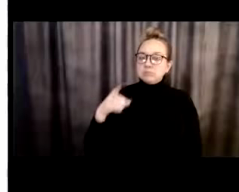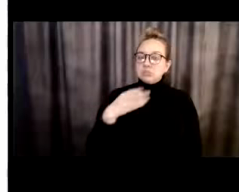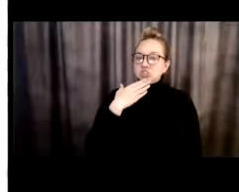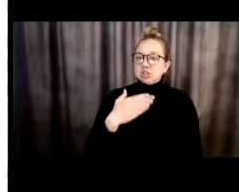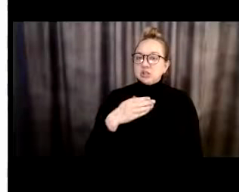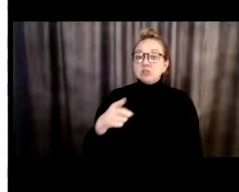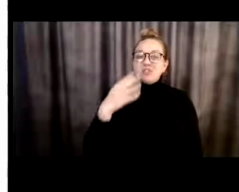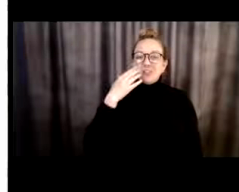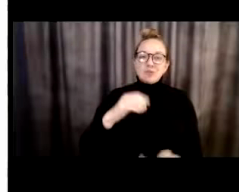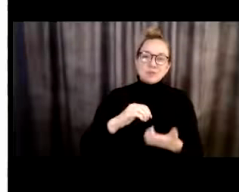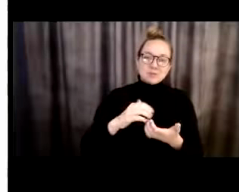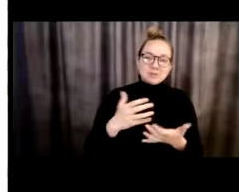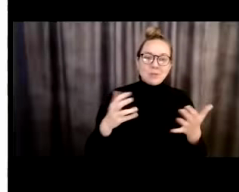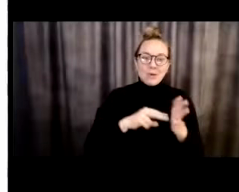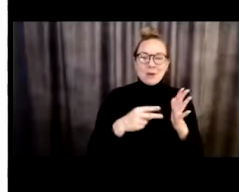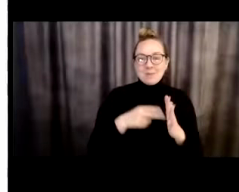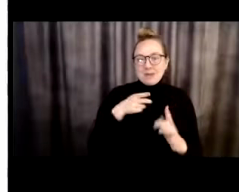and authentic experiences for kids.